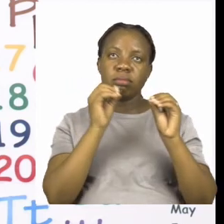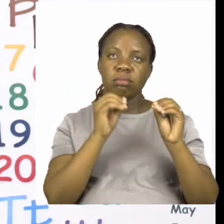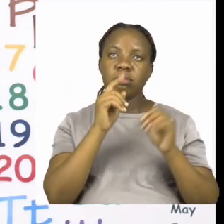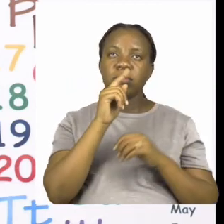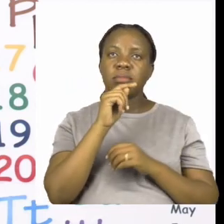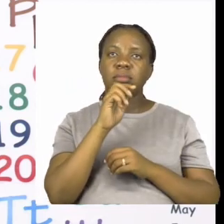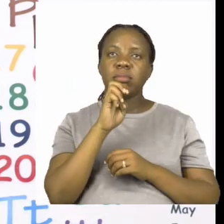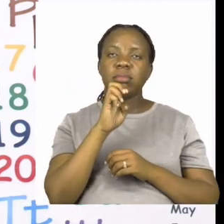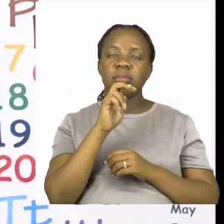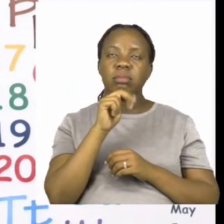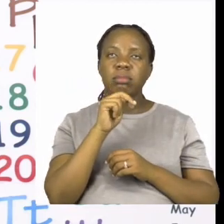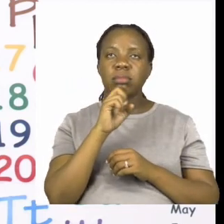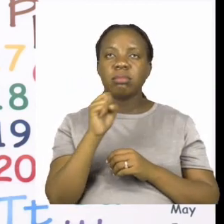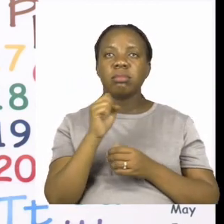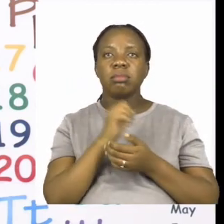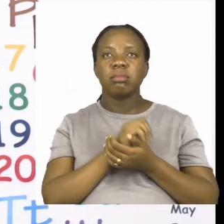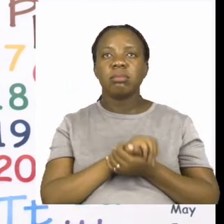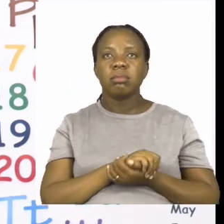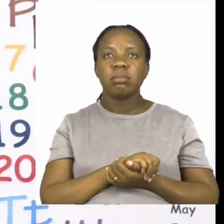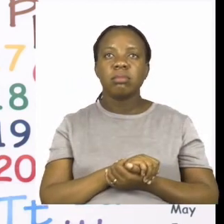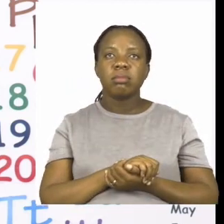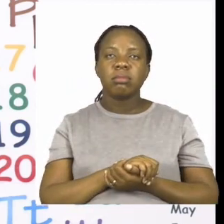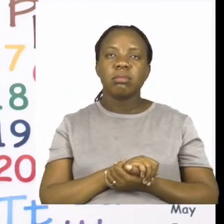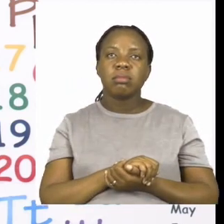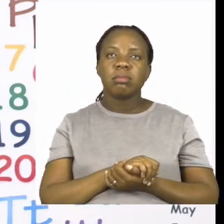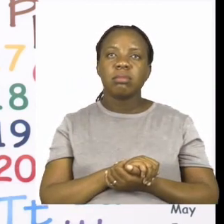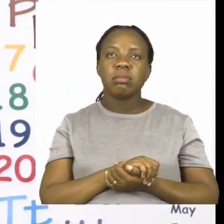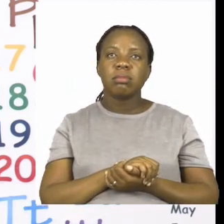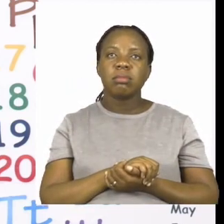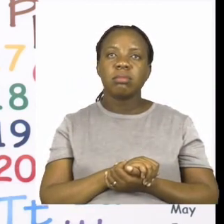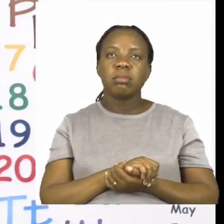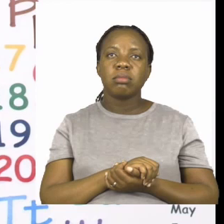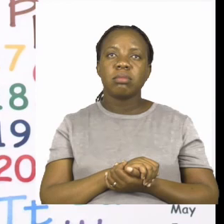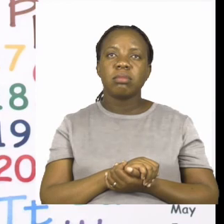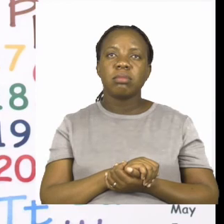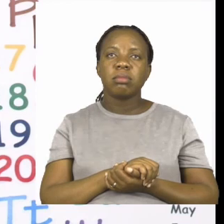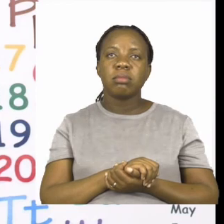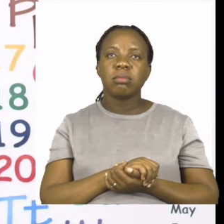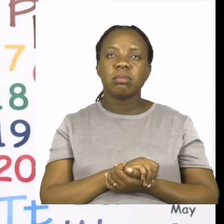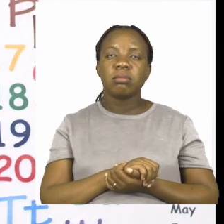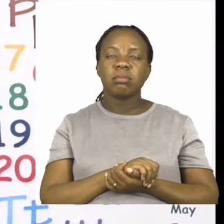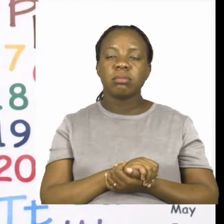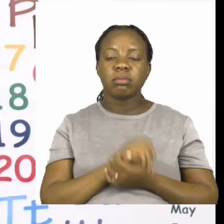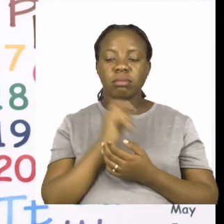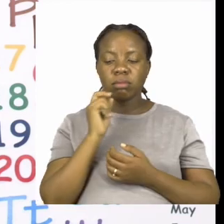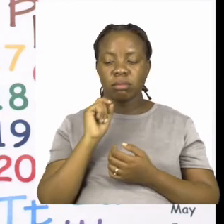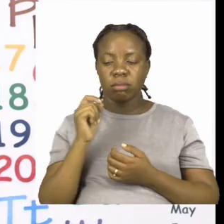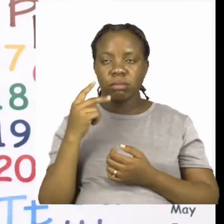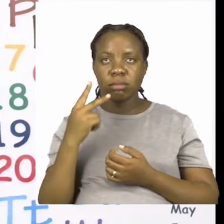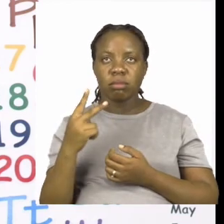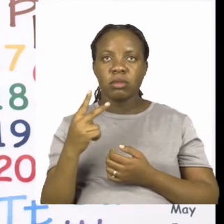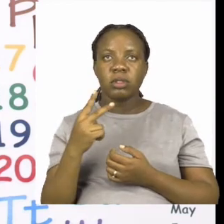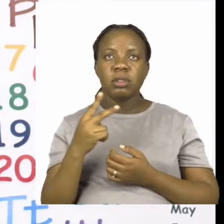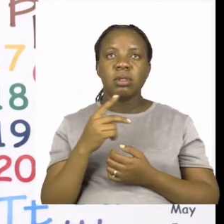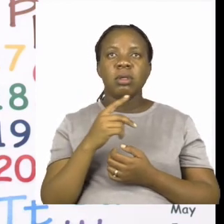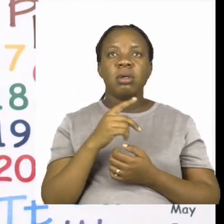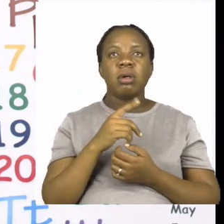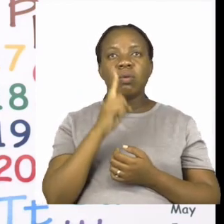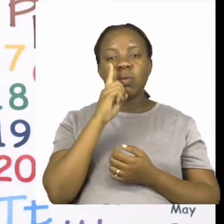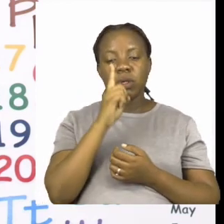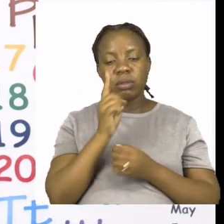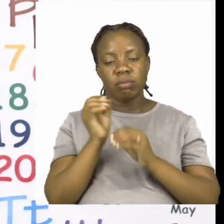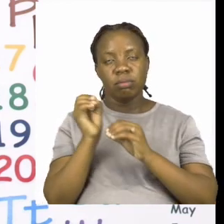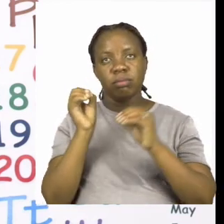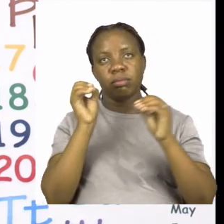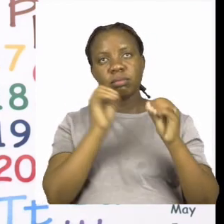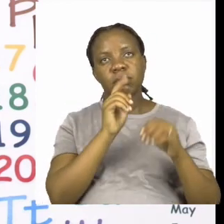just write the 2 again nicely for you. There we go. So we write the 2 and we carry over the tens. And now